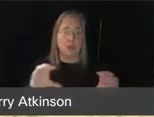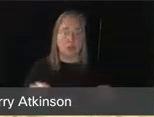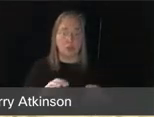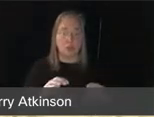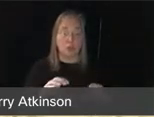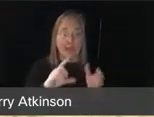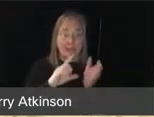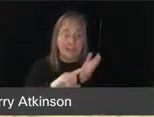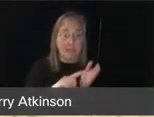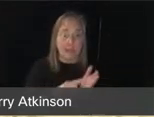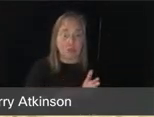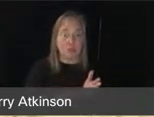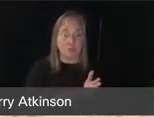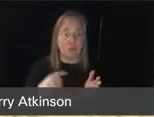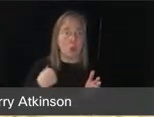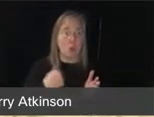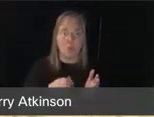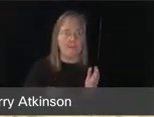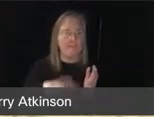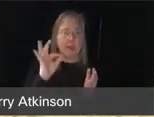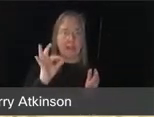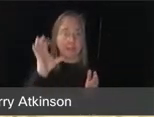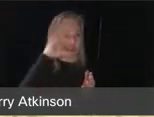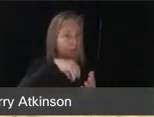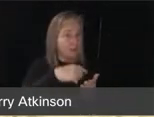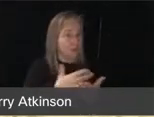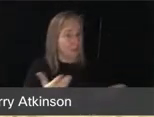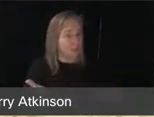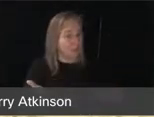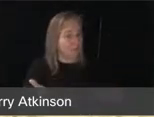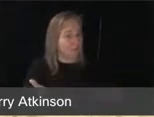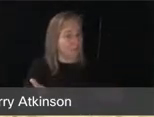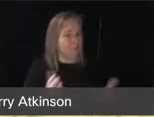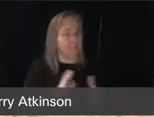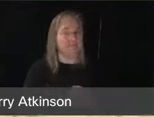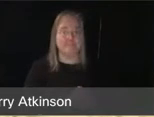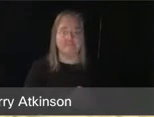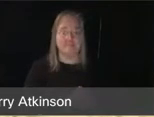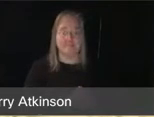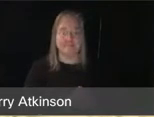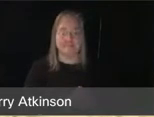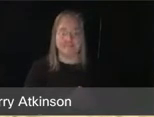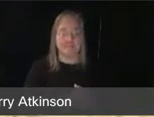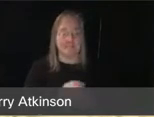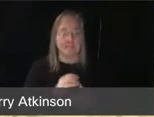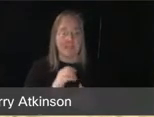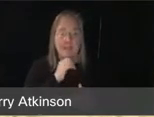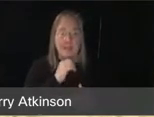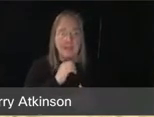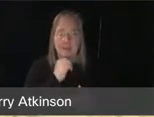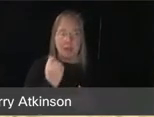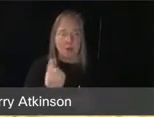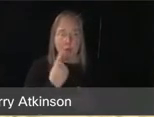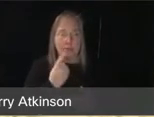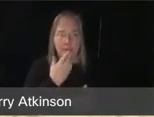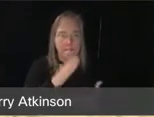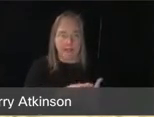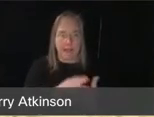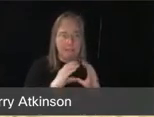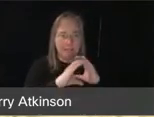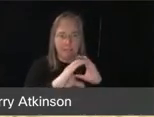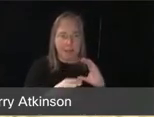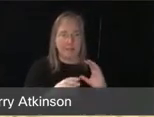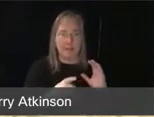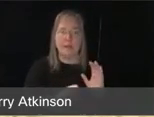inspection, we come across some strange things. It's not all bad pipe that we always find. I mean, you know, sometimes we come across